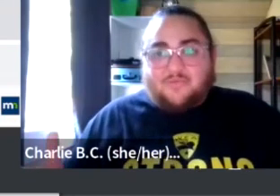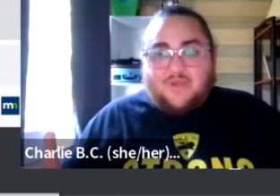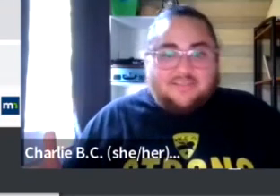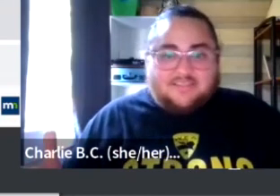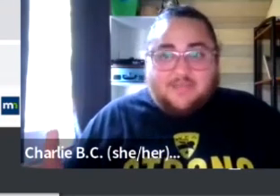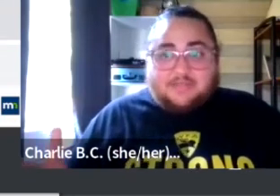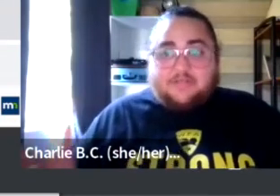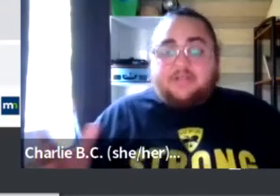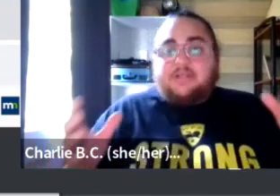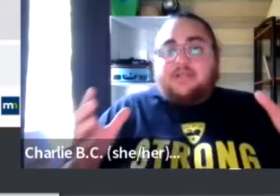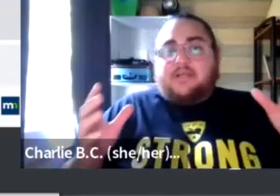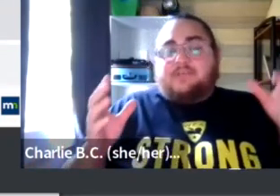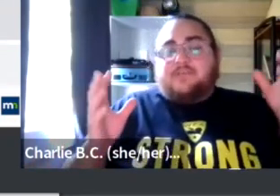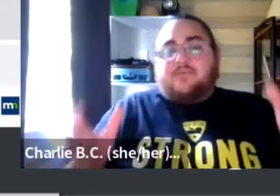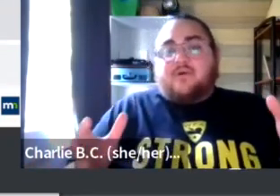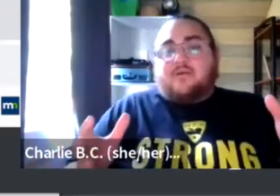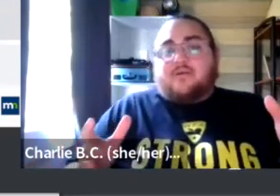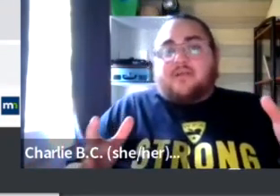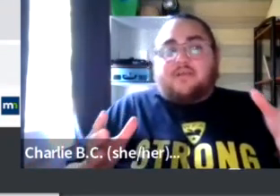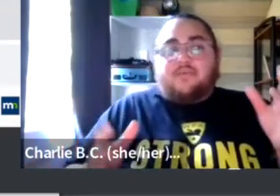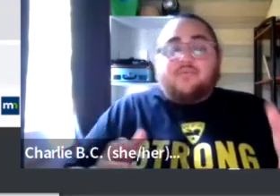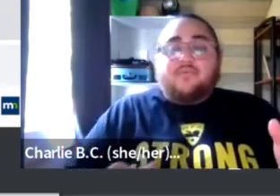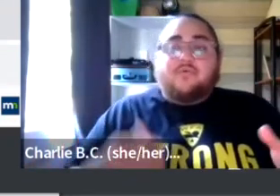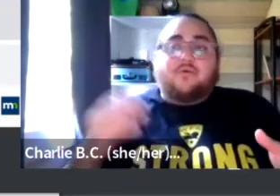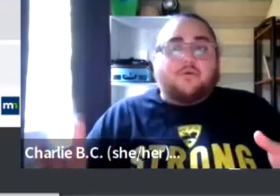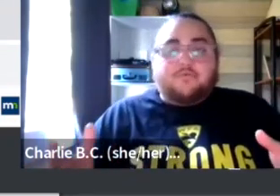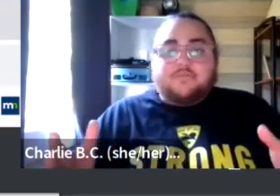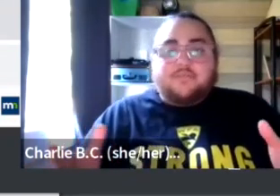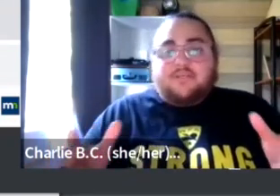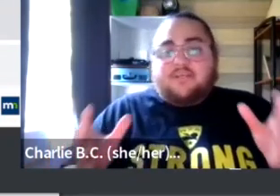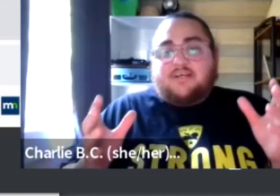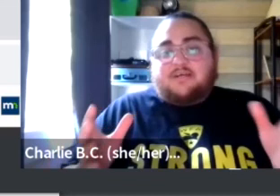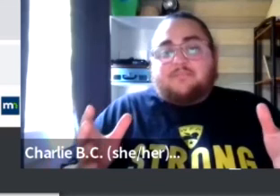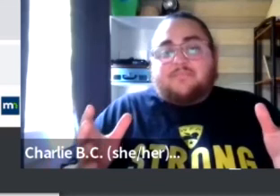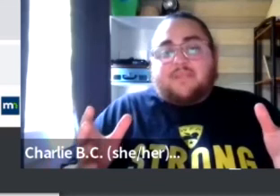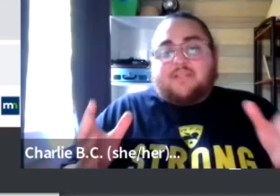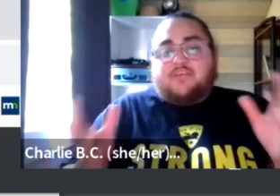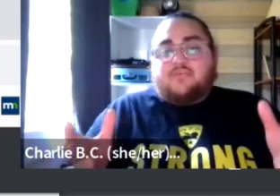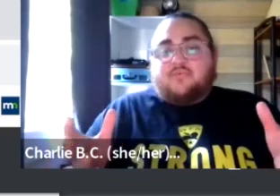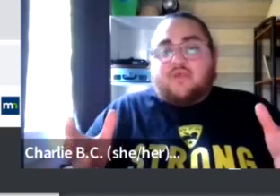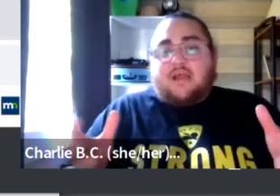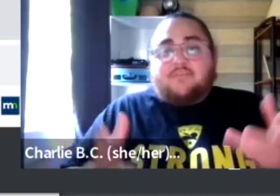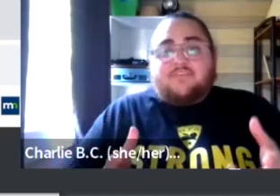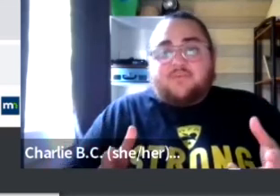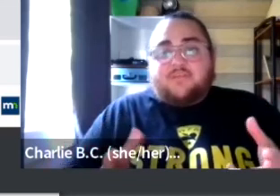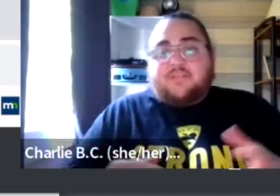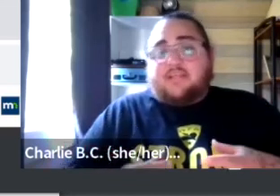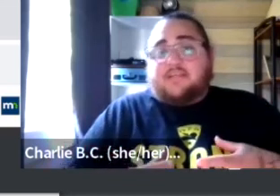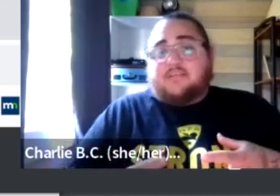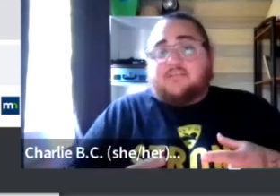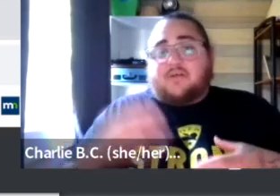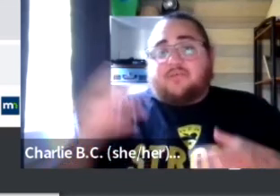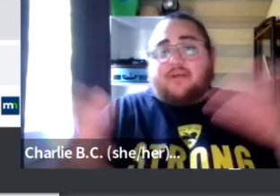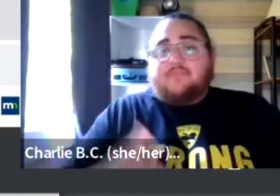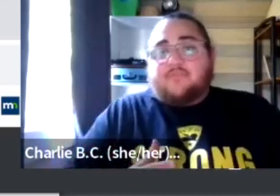waiver. Why does this matter? If you are a youth or a host, and you have a disability